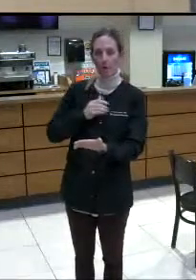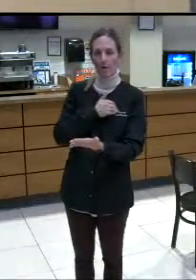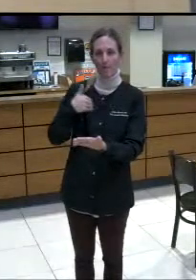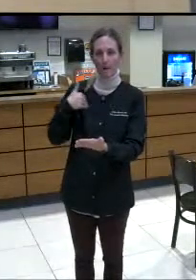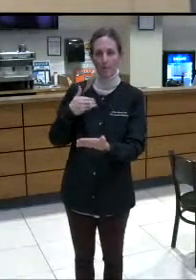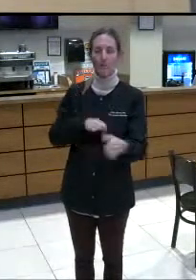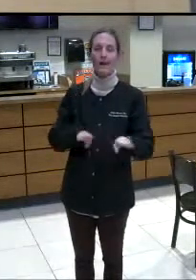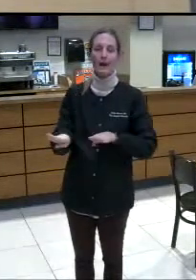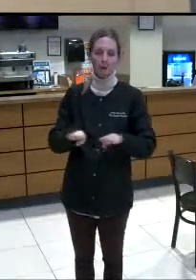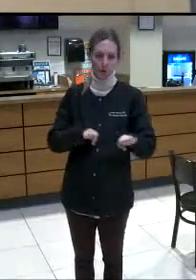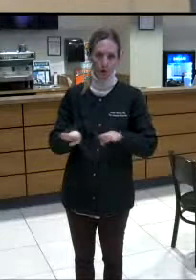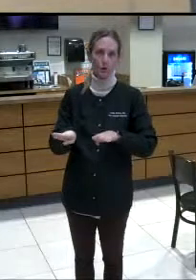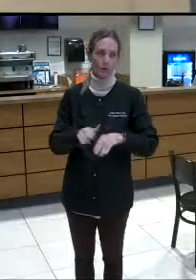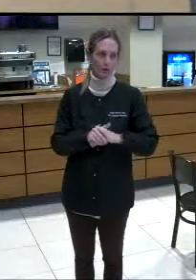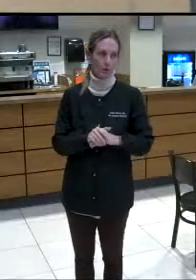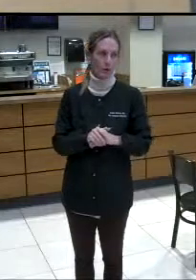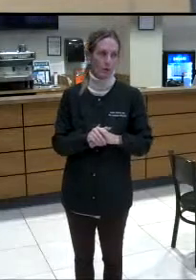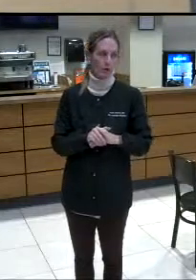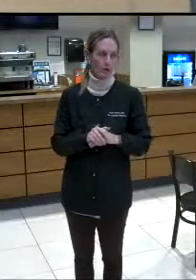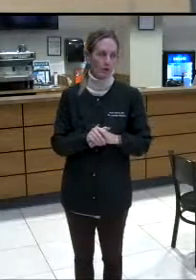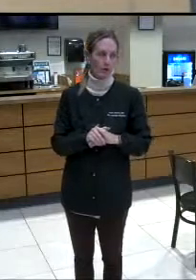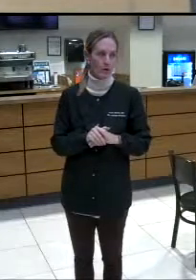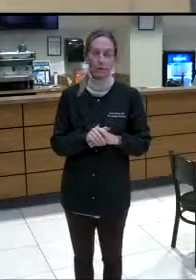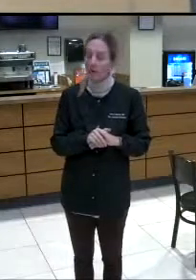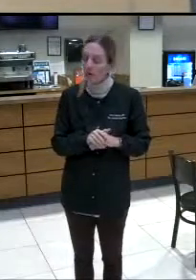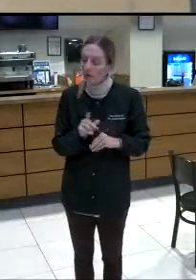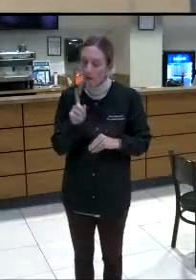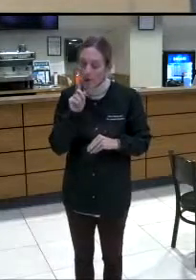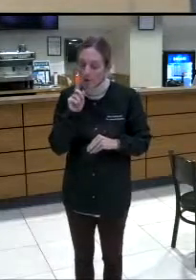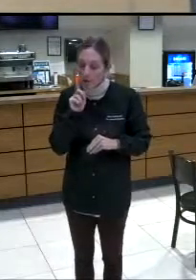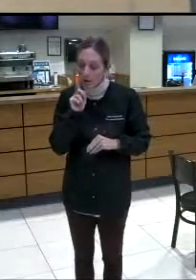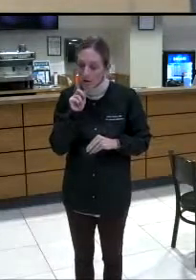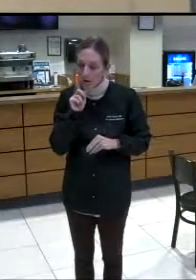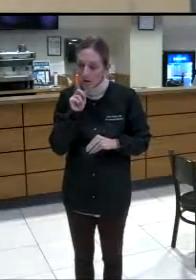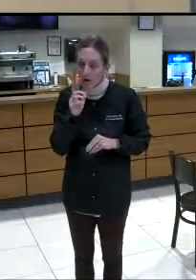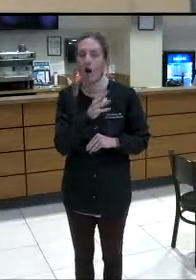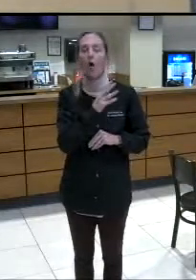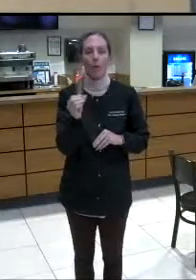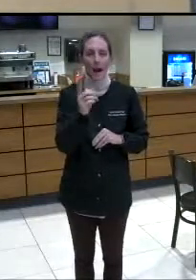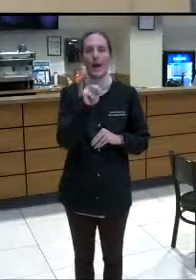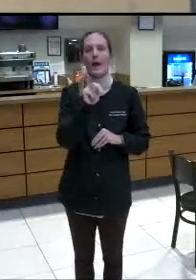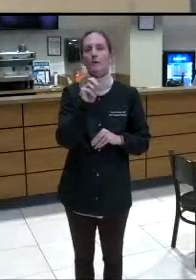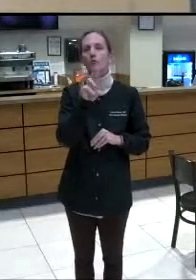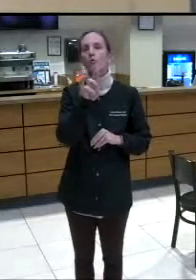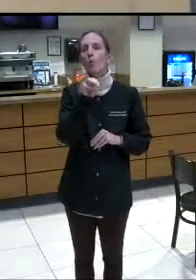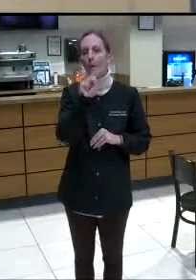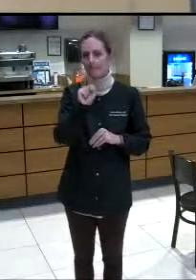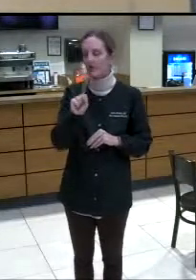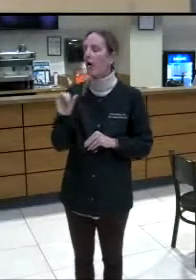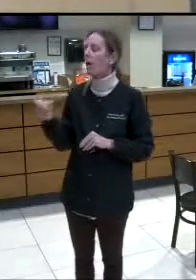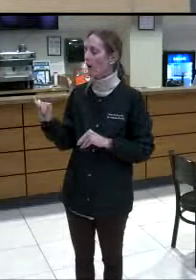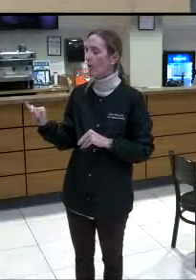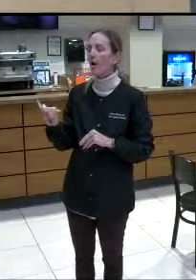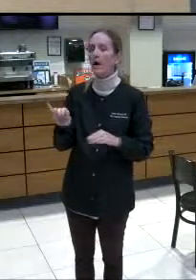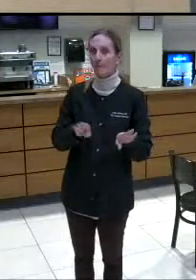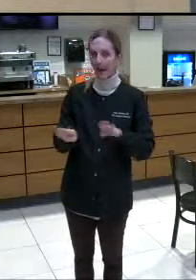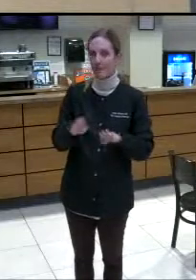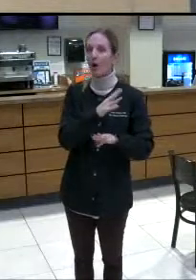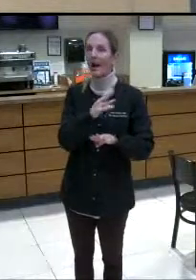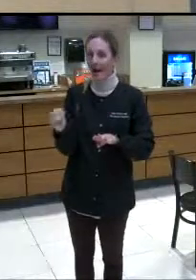behavior. And our norms. I'm sorry? And our norms. And our norms. So board member